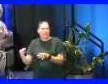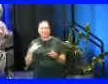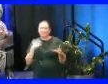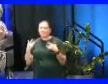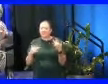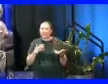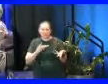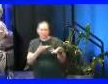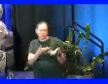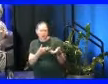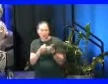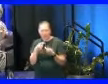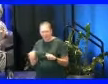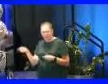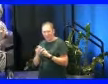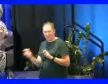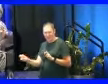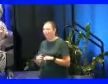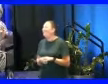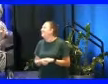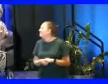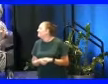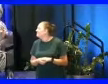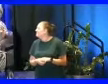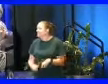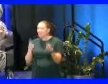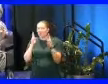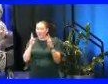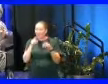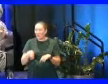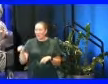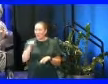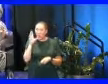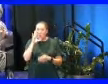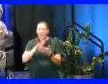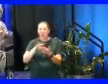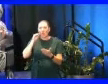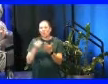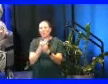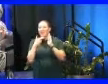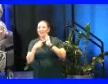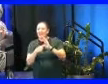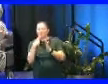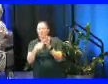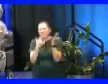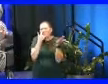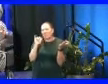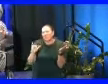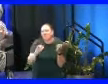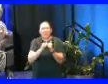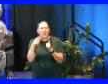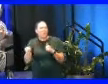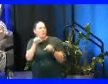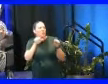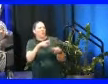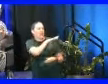with them. And you'll hopefully take away some examples of what that looks like. How can you engage